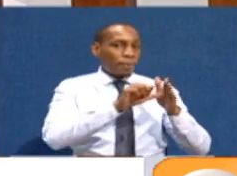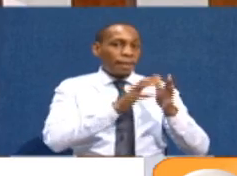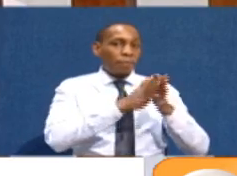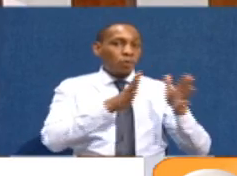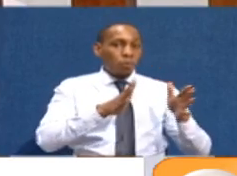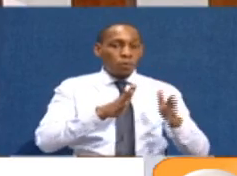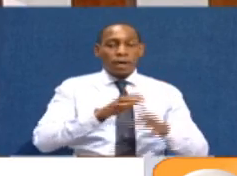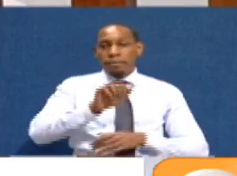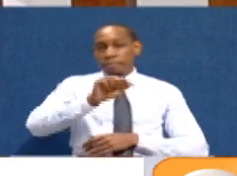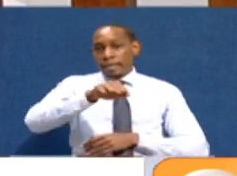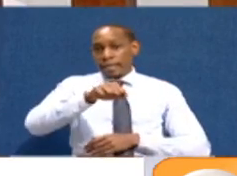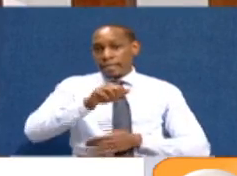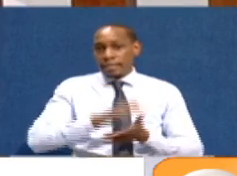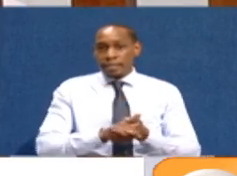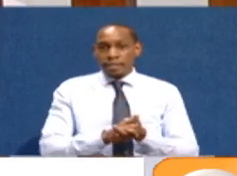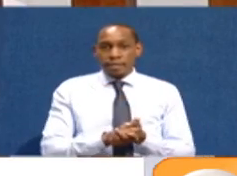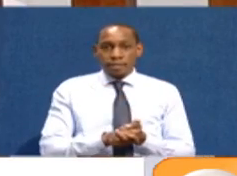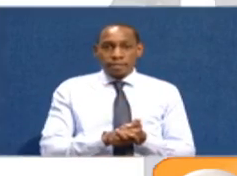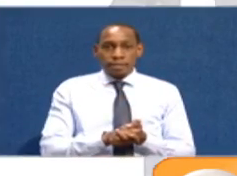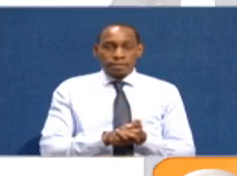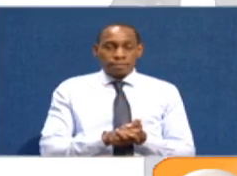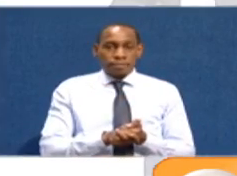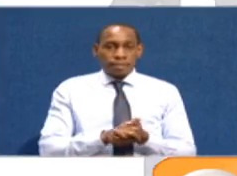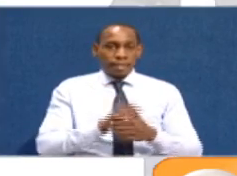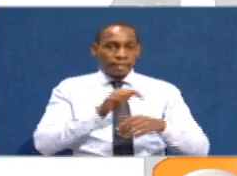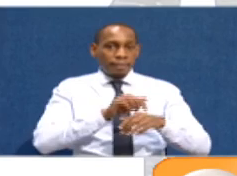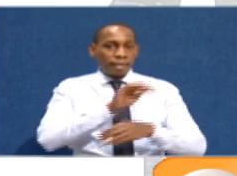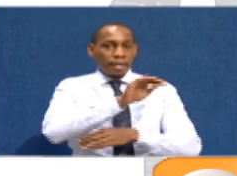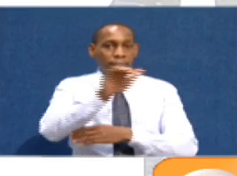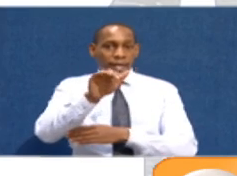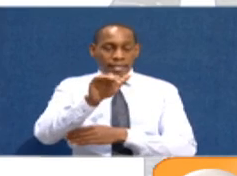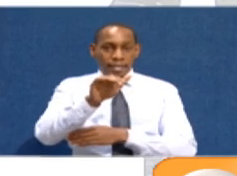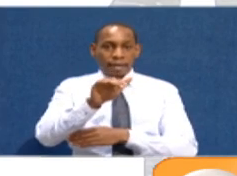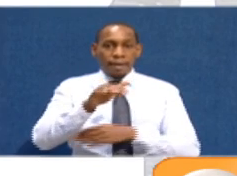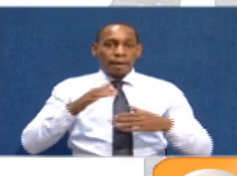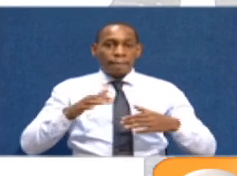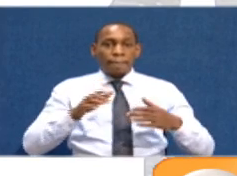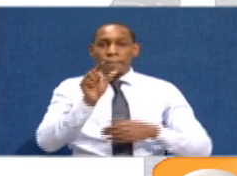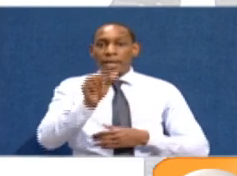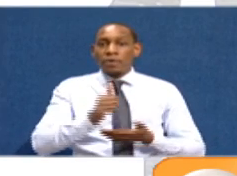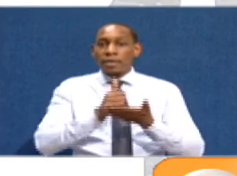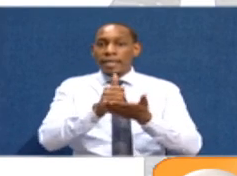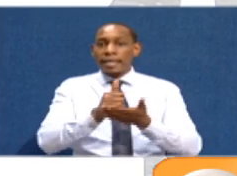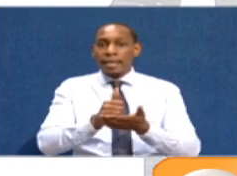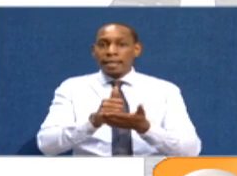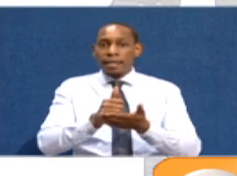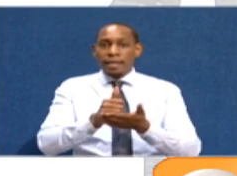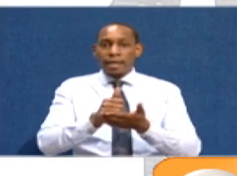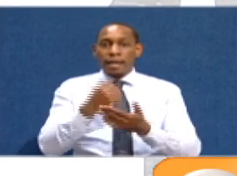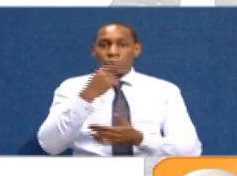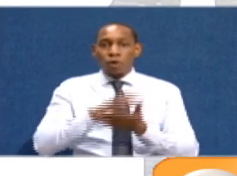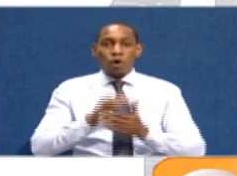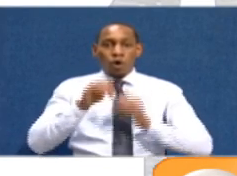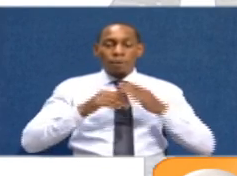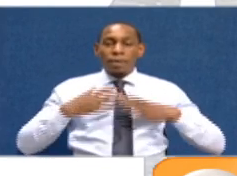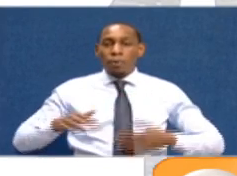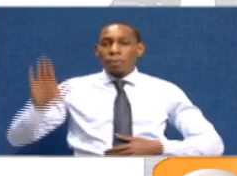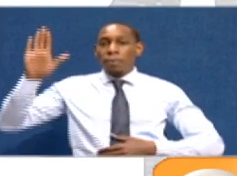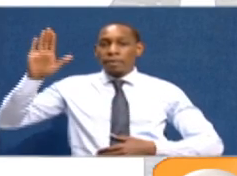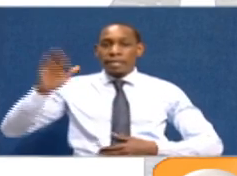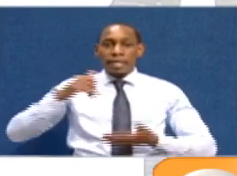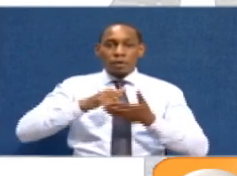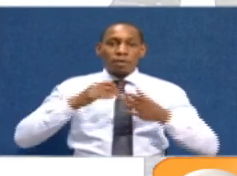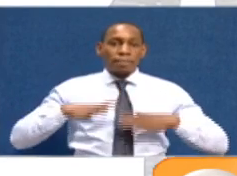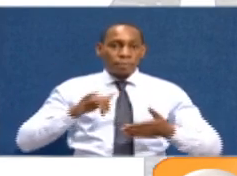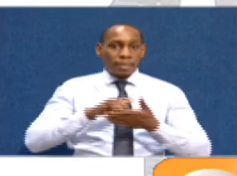Because when in the outreach work that we try and do, when we ask, you know, who needs help, you know, legitimate, everybody raises their hand, including people who can afford